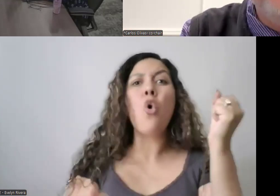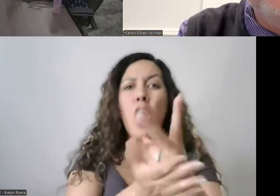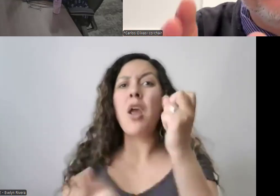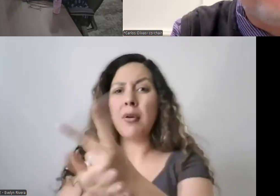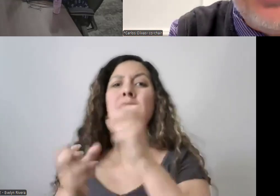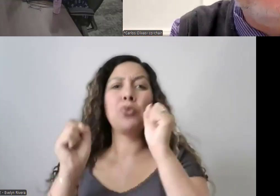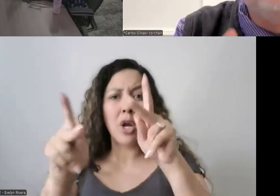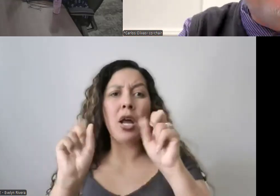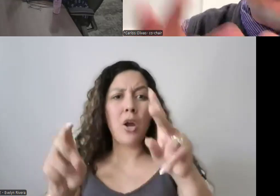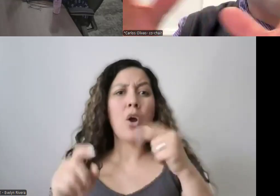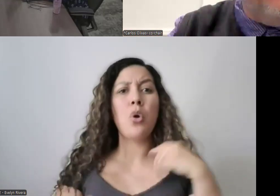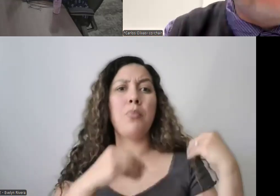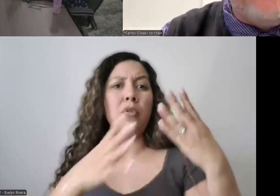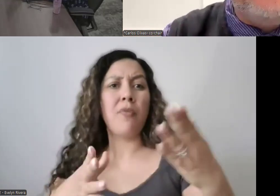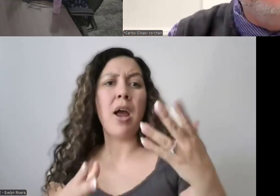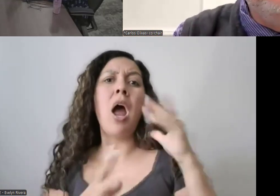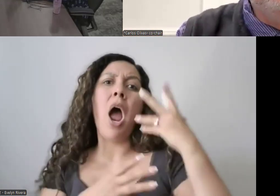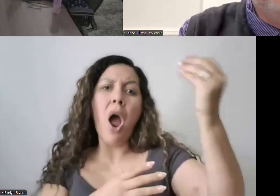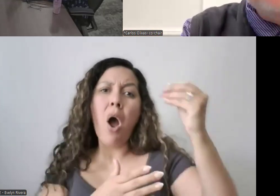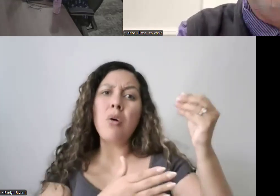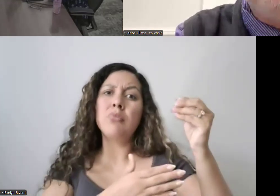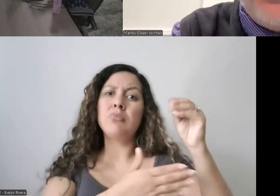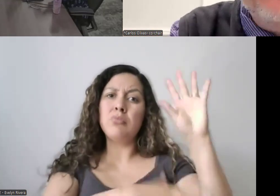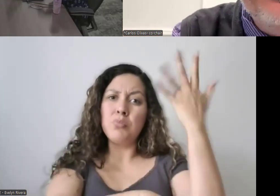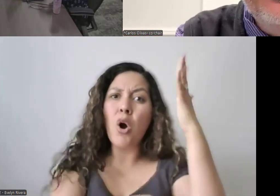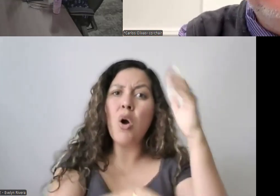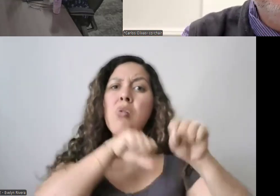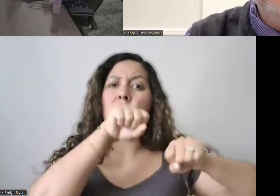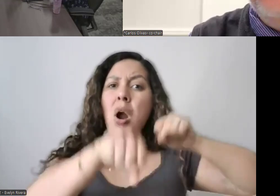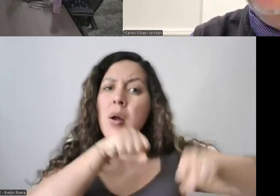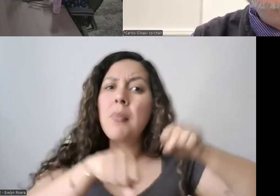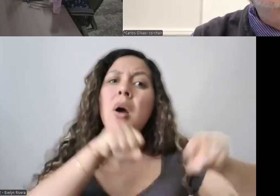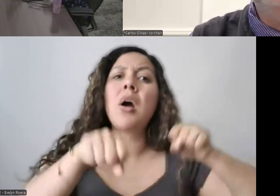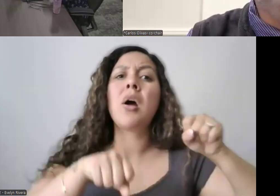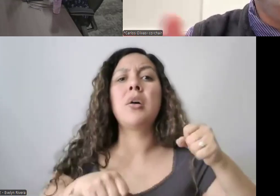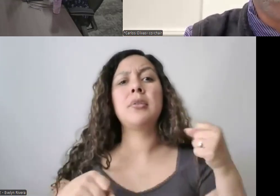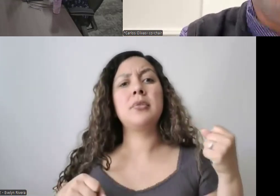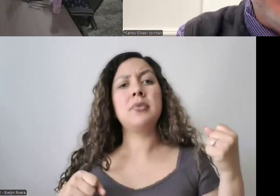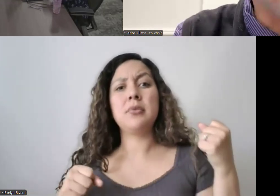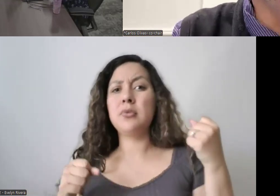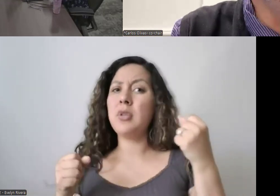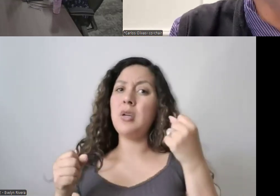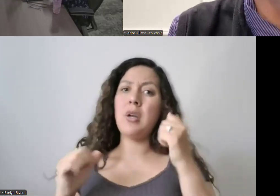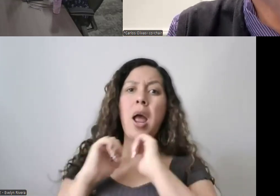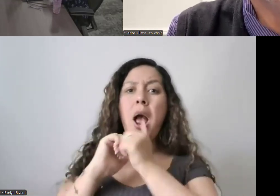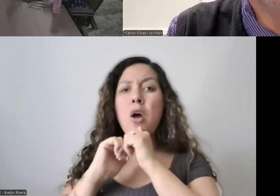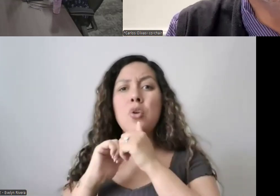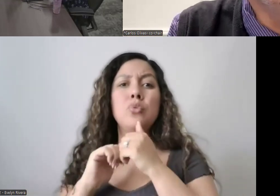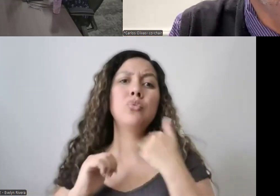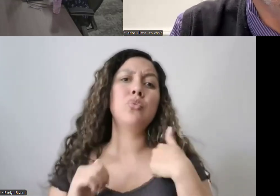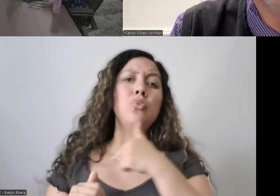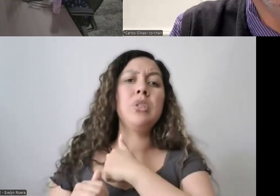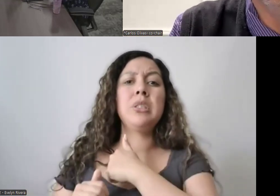to have you prescribed going out to the park, riding a bike. How do we